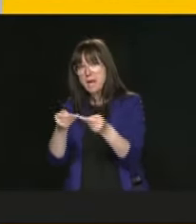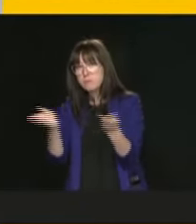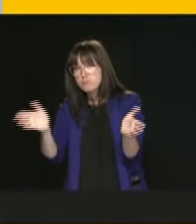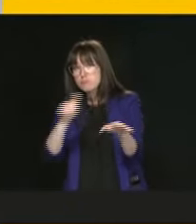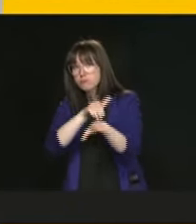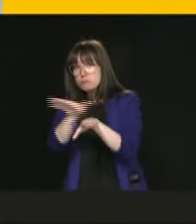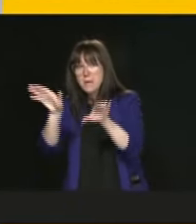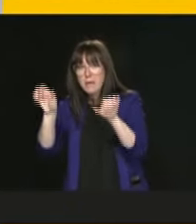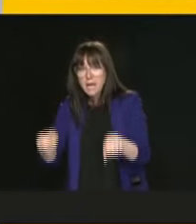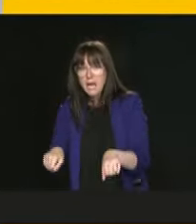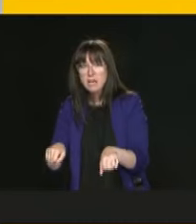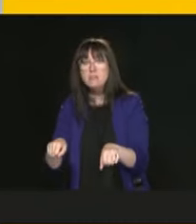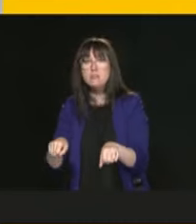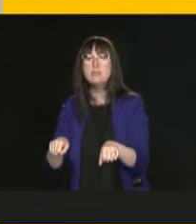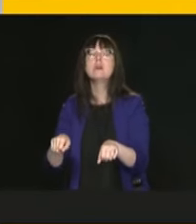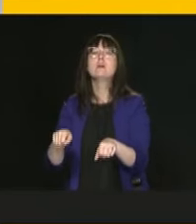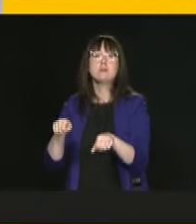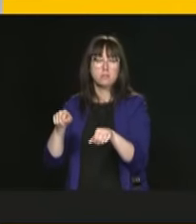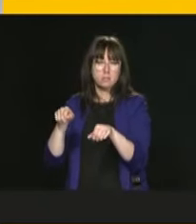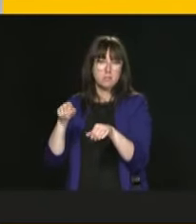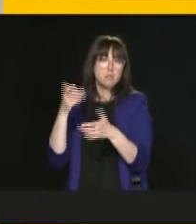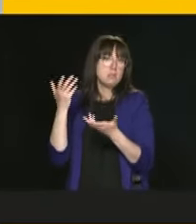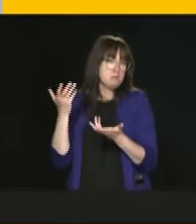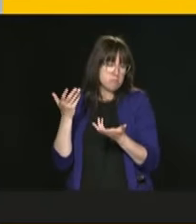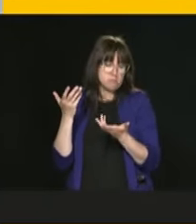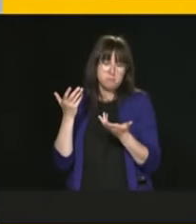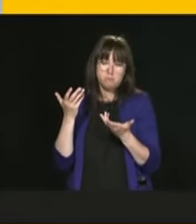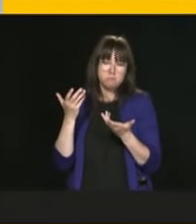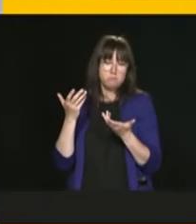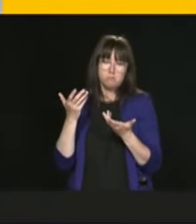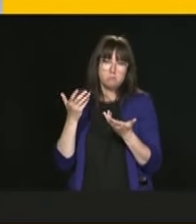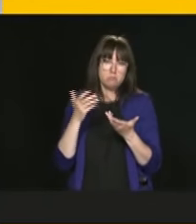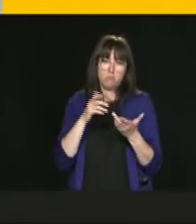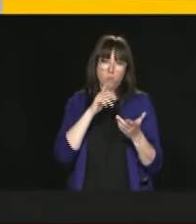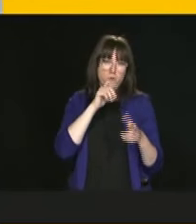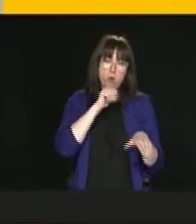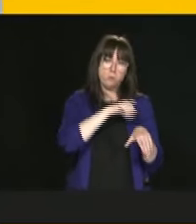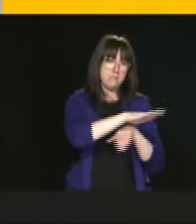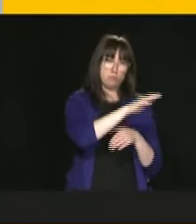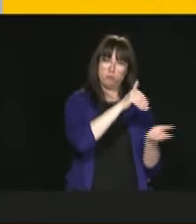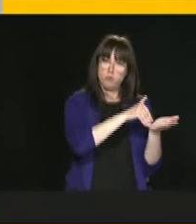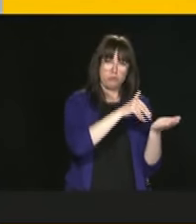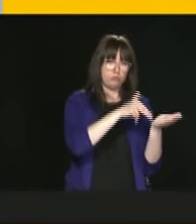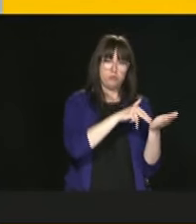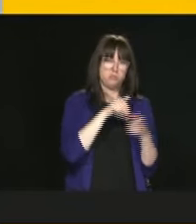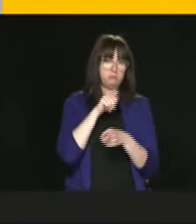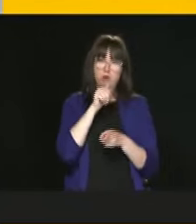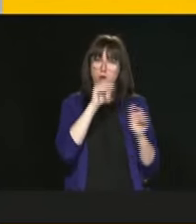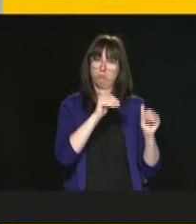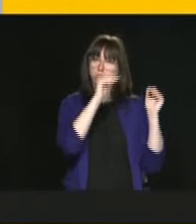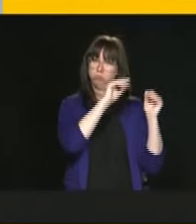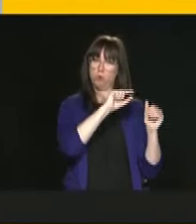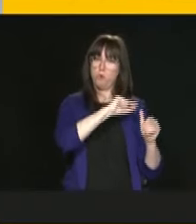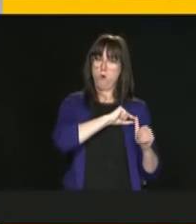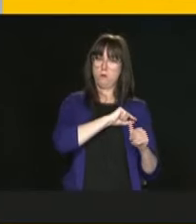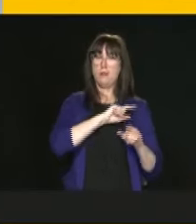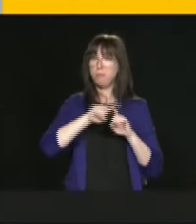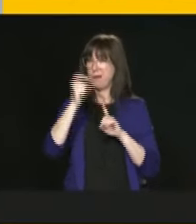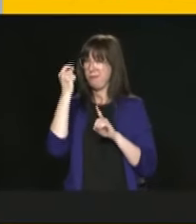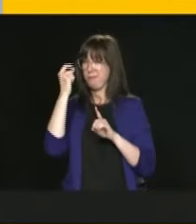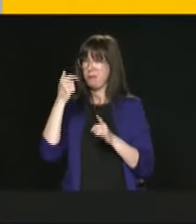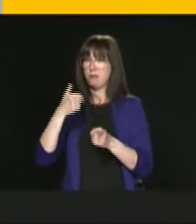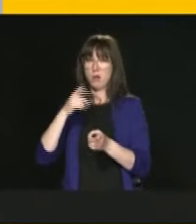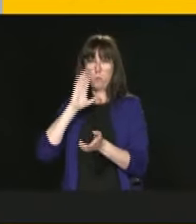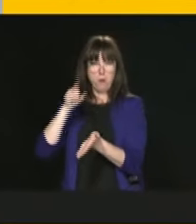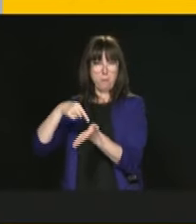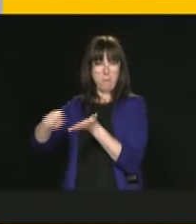Perhaps we could send them to other places other than to our healthcare system. But I can tell you that we will not pay the